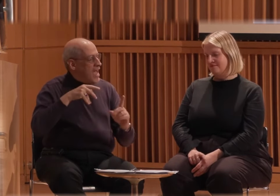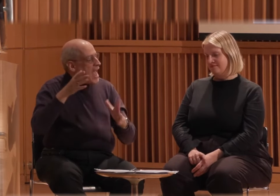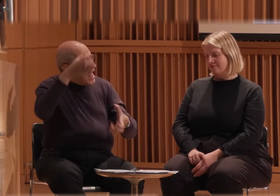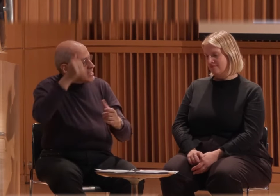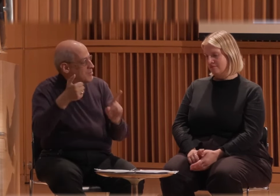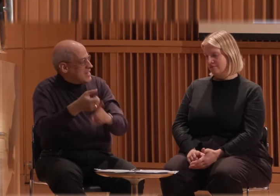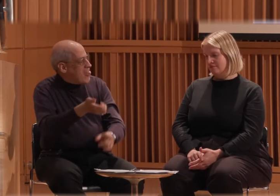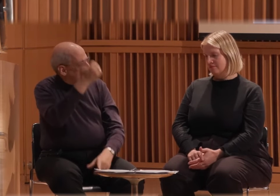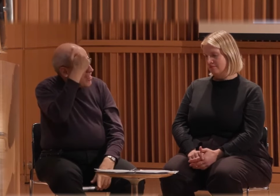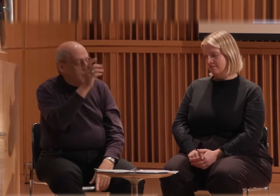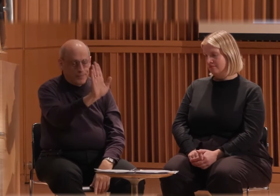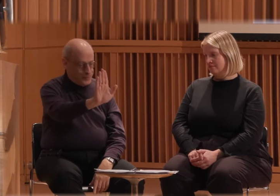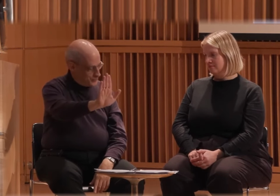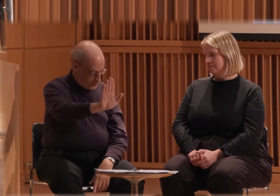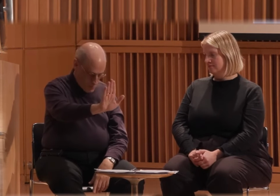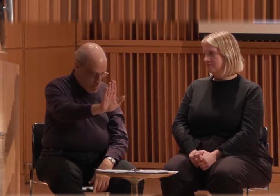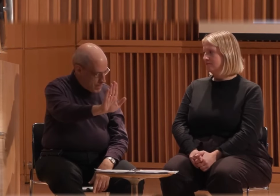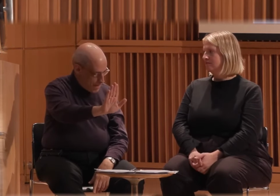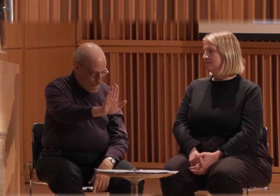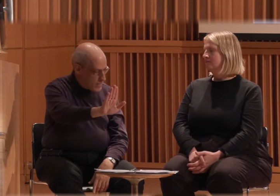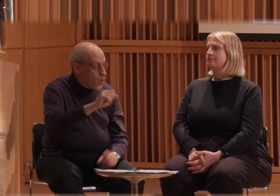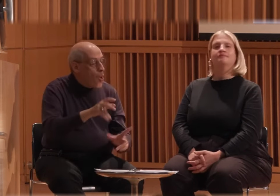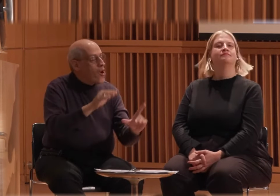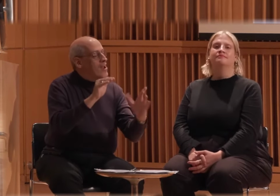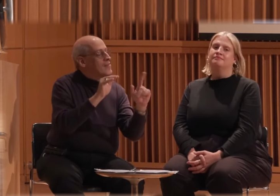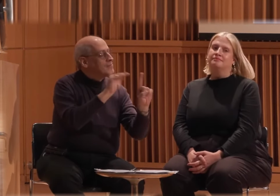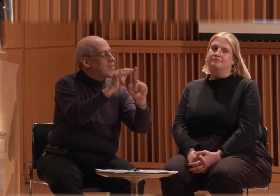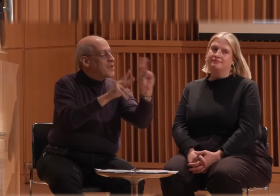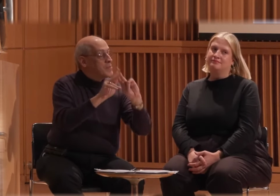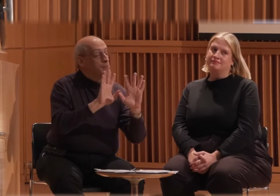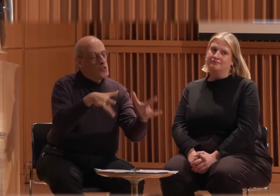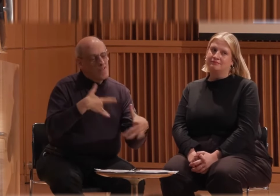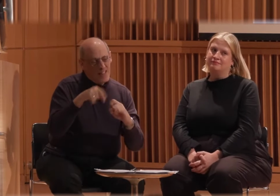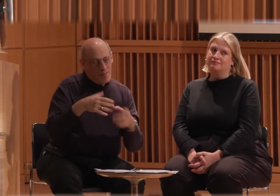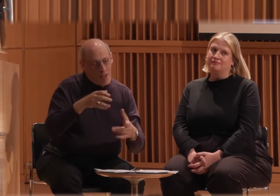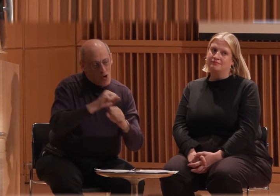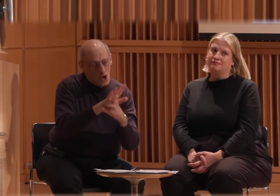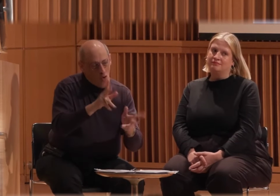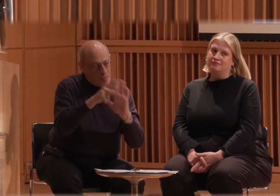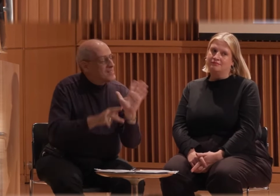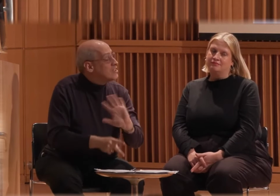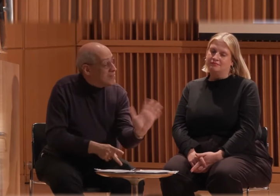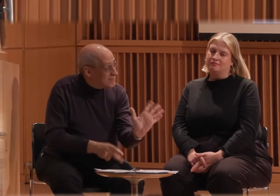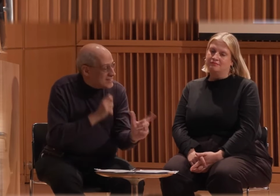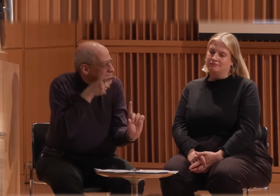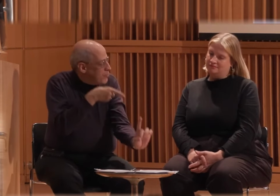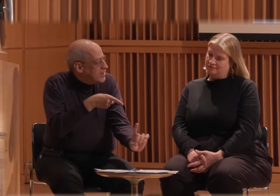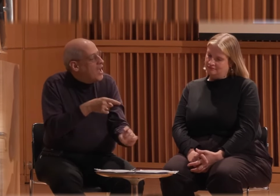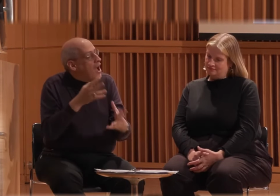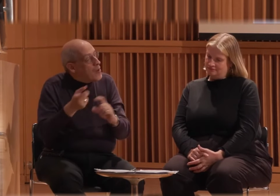like crowdsource COVID policy. Dear God, no. But I would like to see experts, in addition